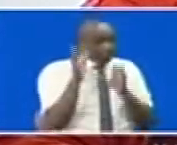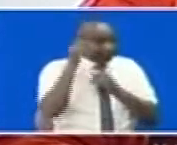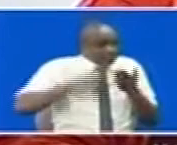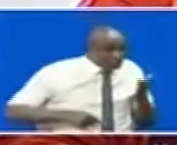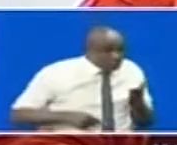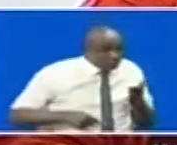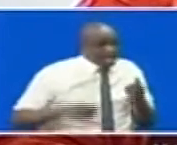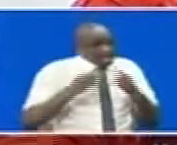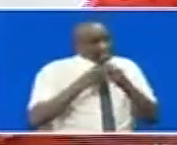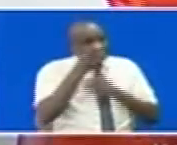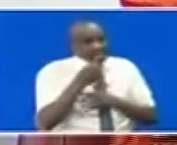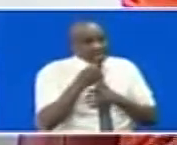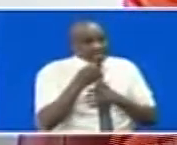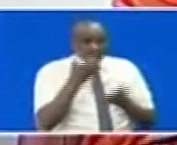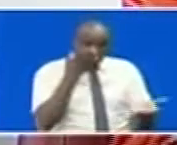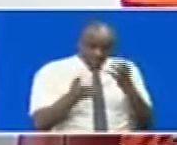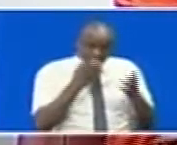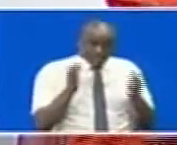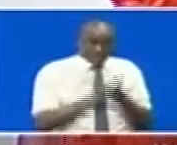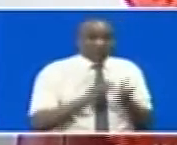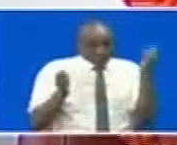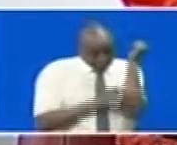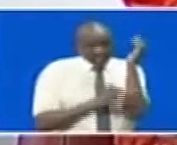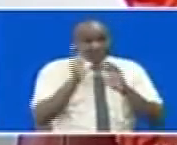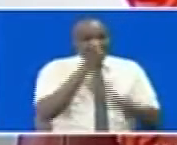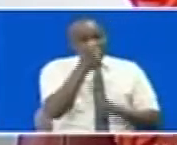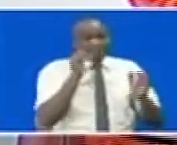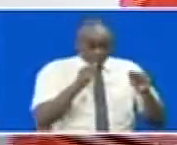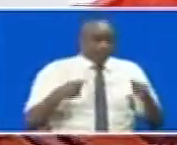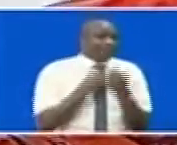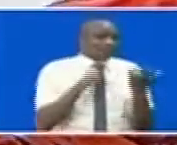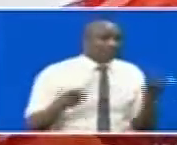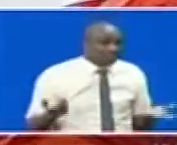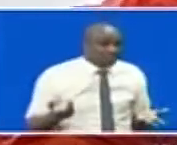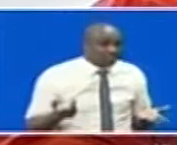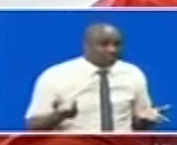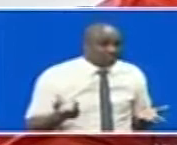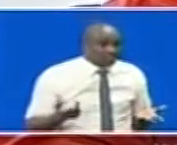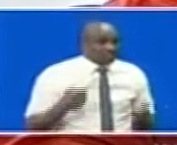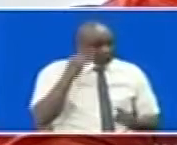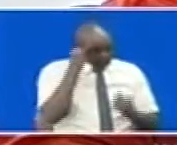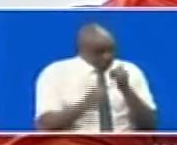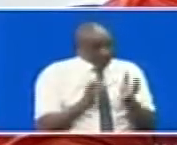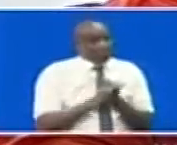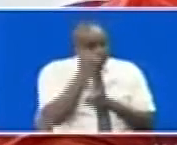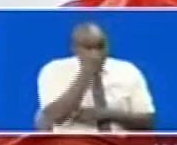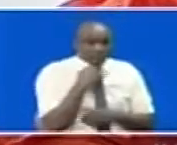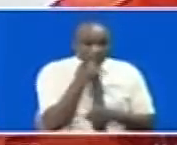in Agas is what that behavior would result to. Lastly, Yvonne,